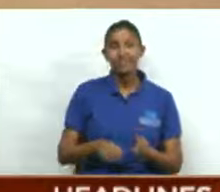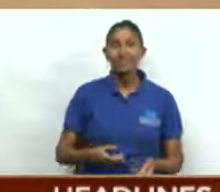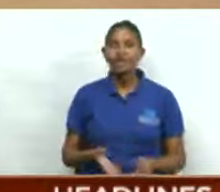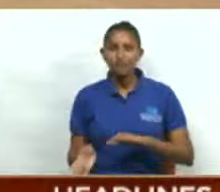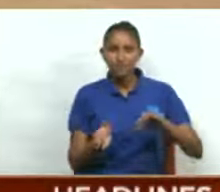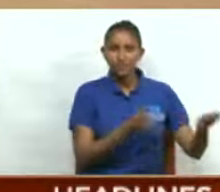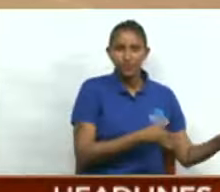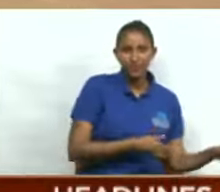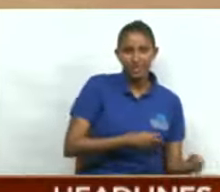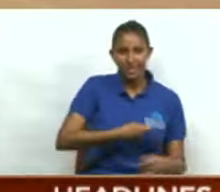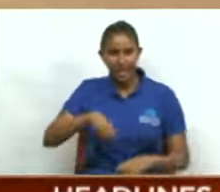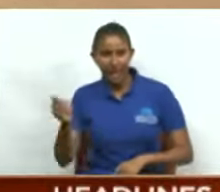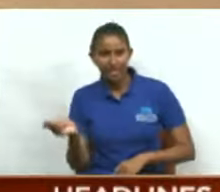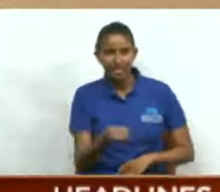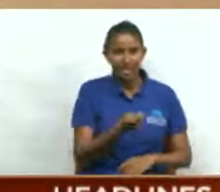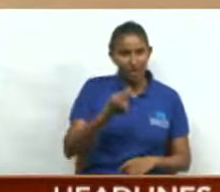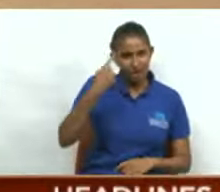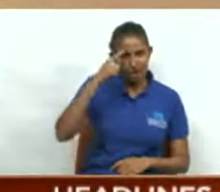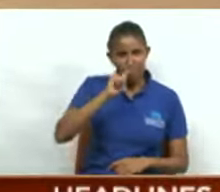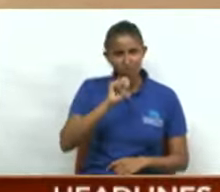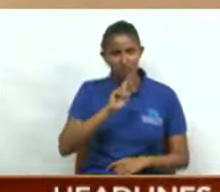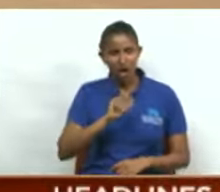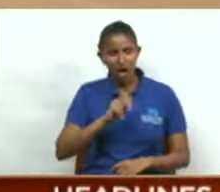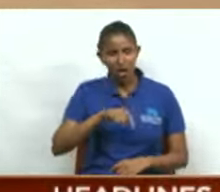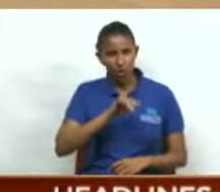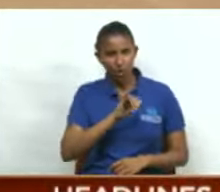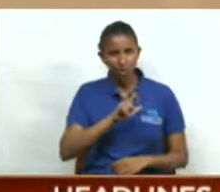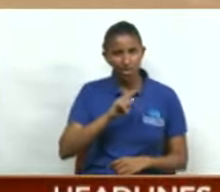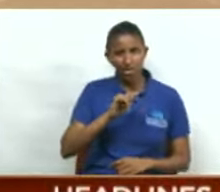to defend her Tranquility Open women's singles title.